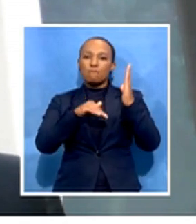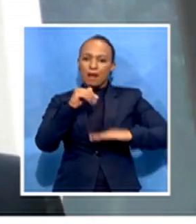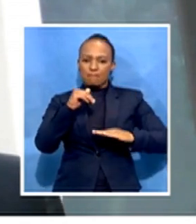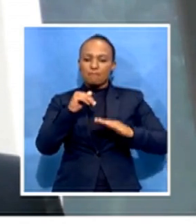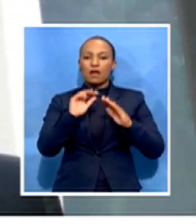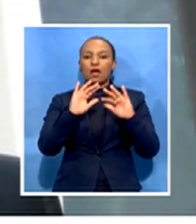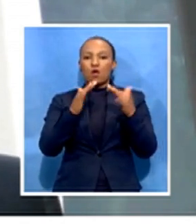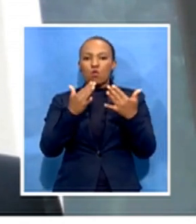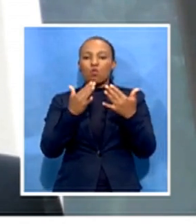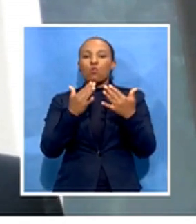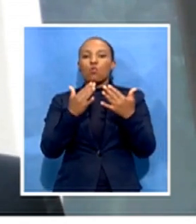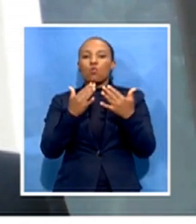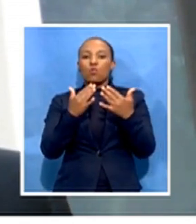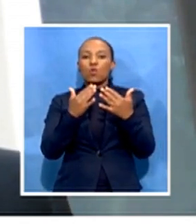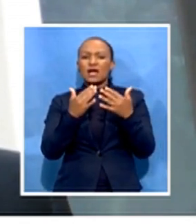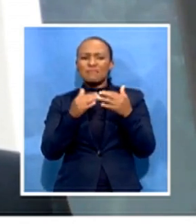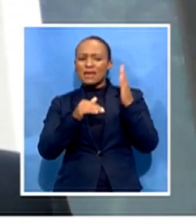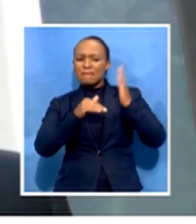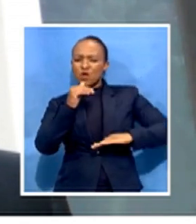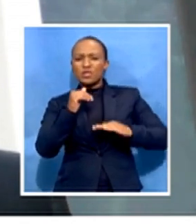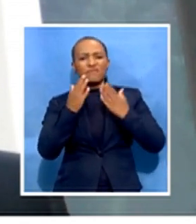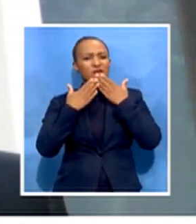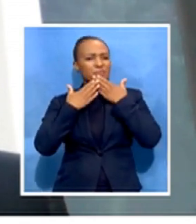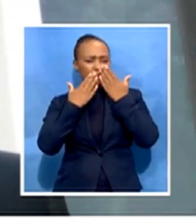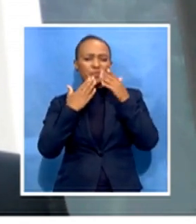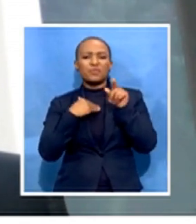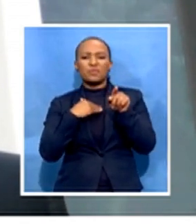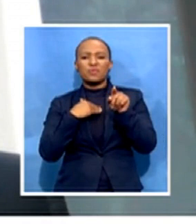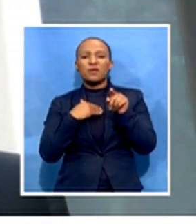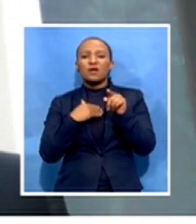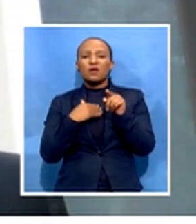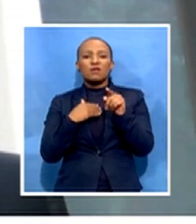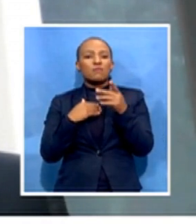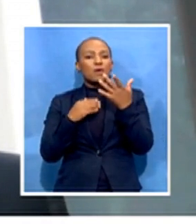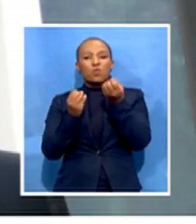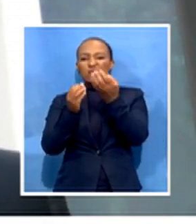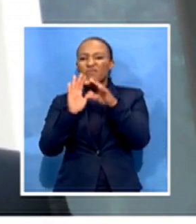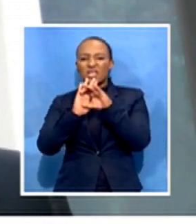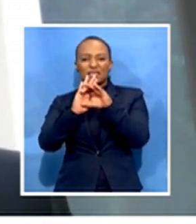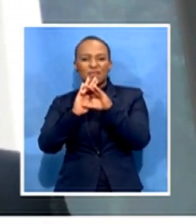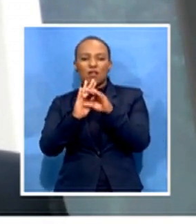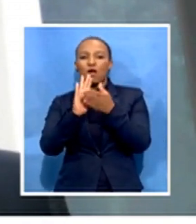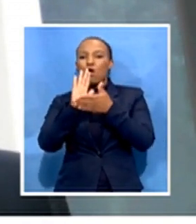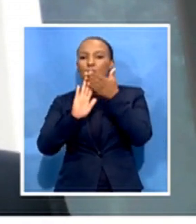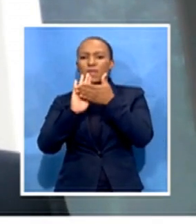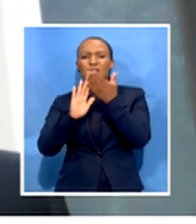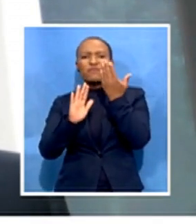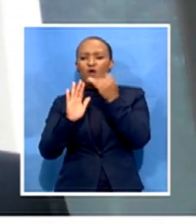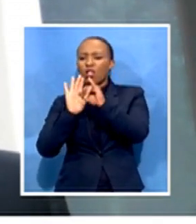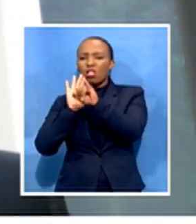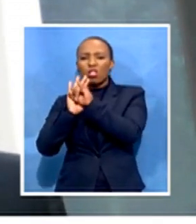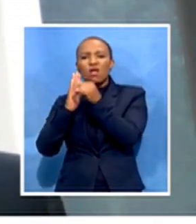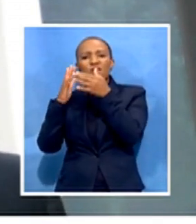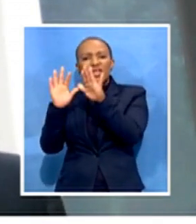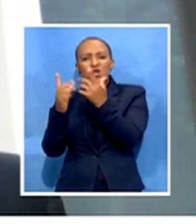can speak to various examples of operations that were conducted where goods were recovered